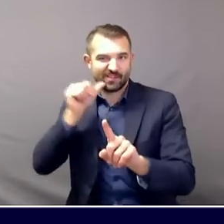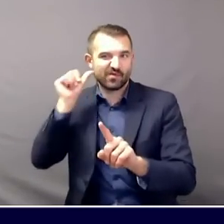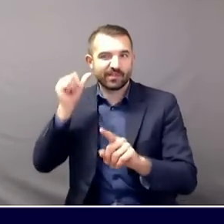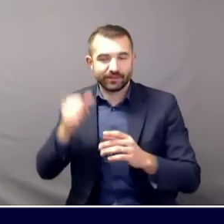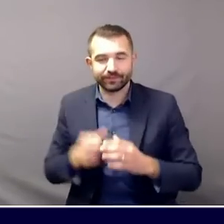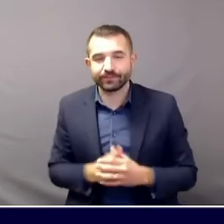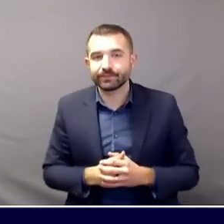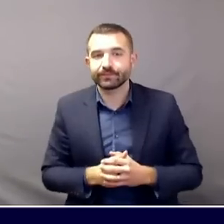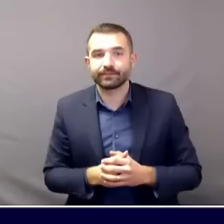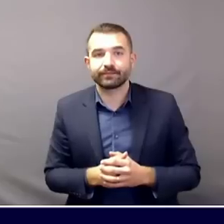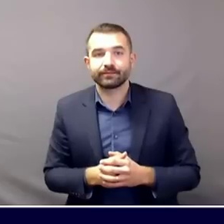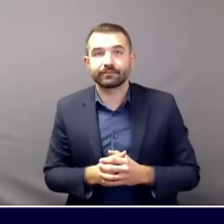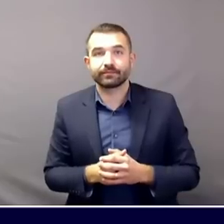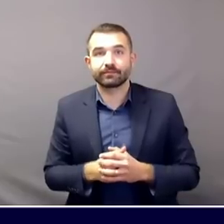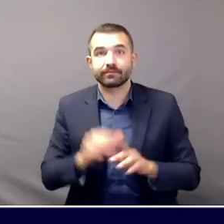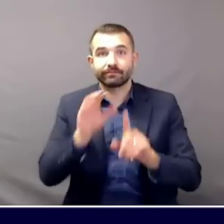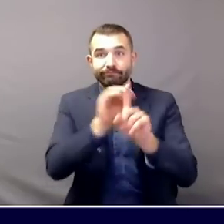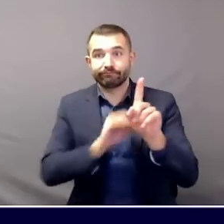Of those,